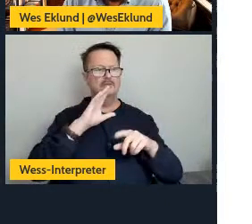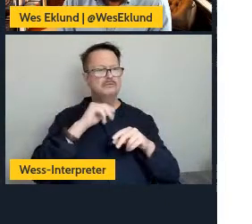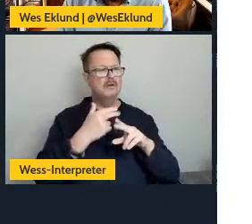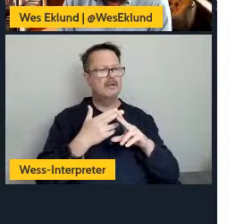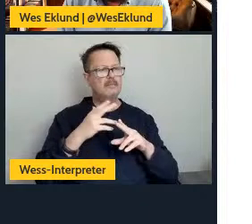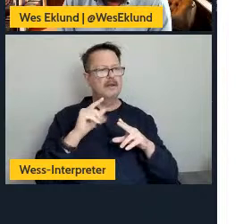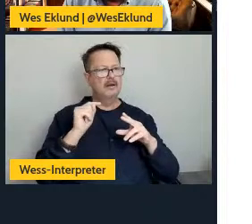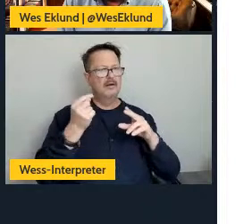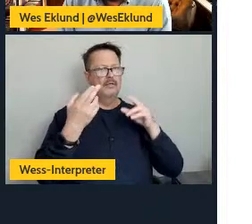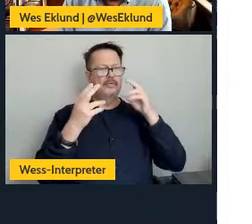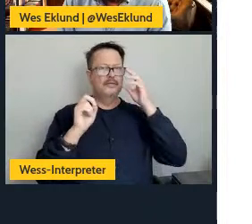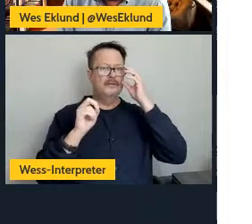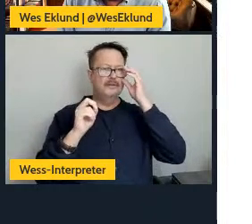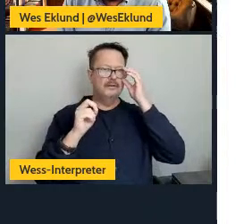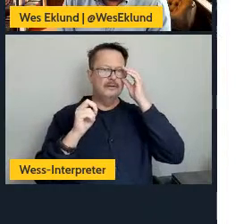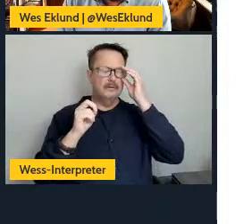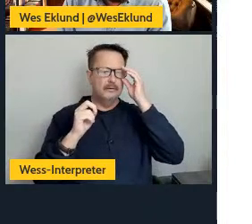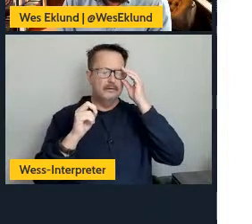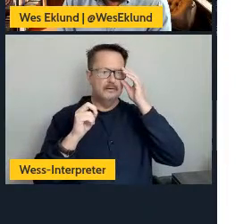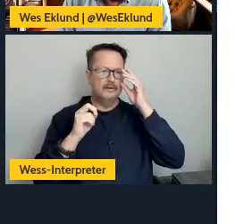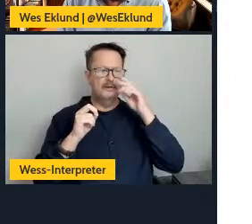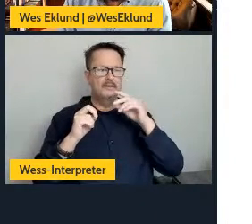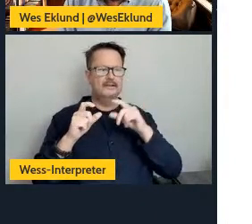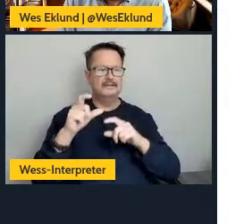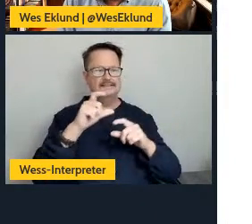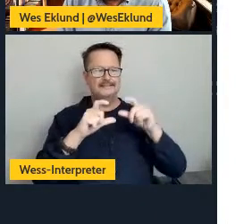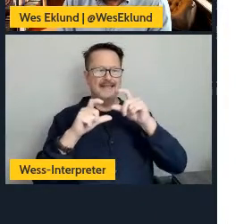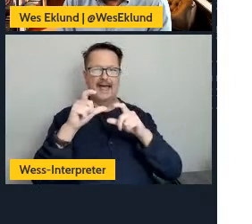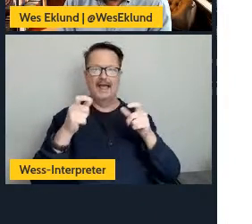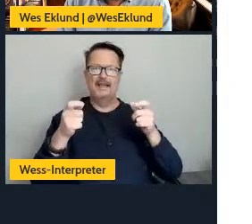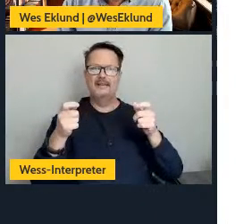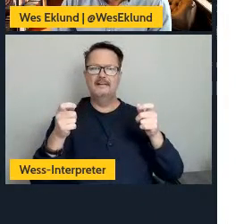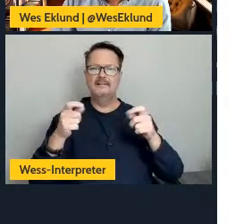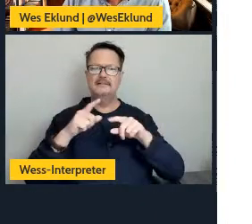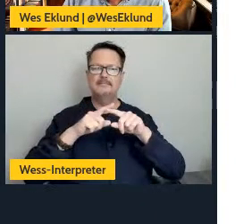the stack dependency management.